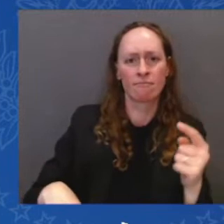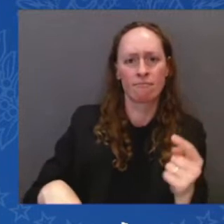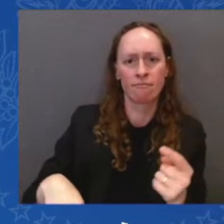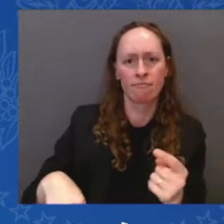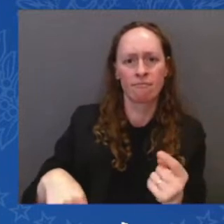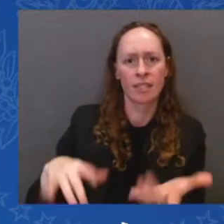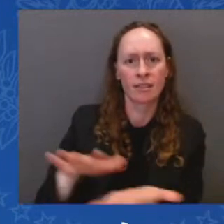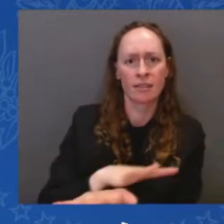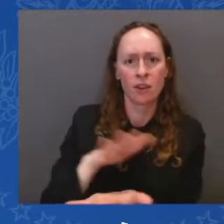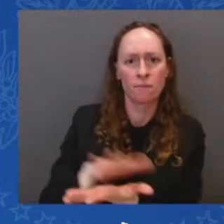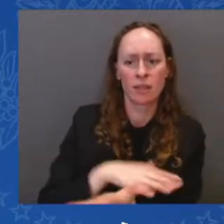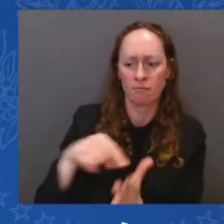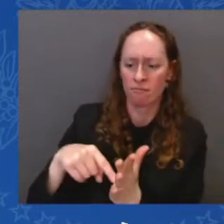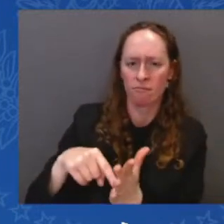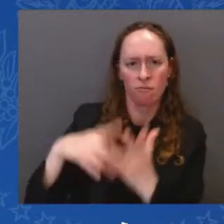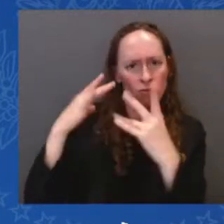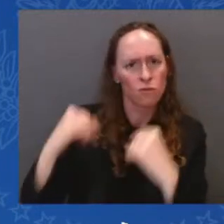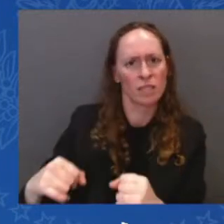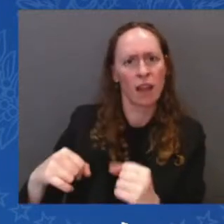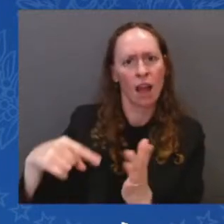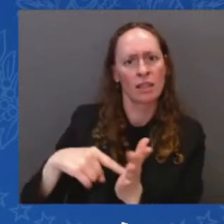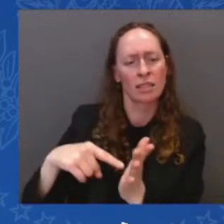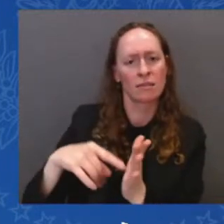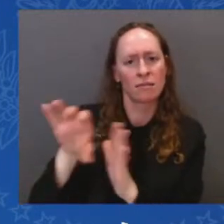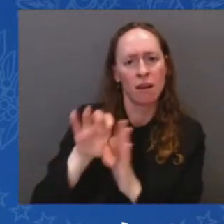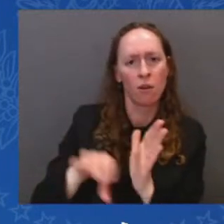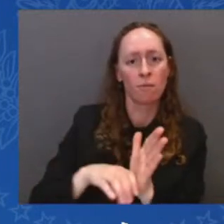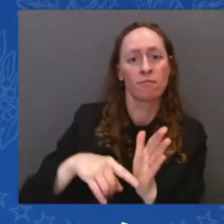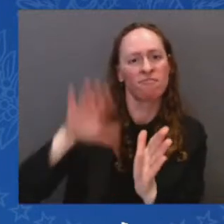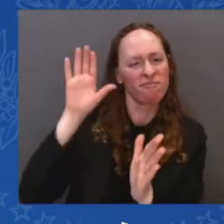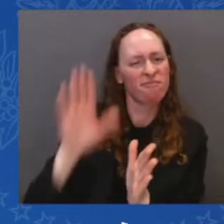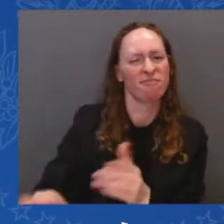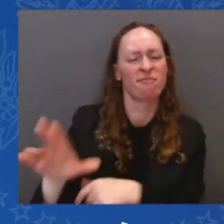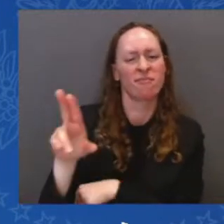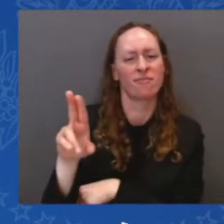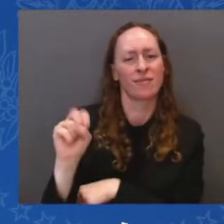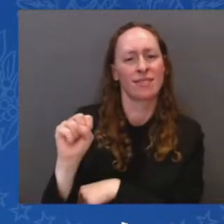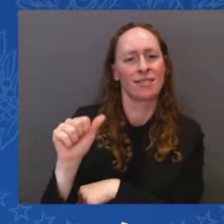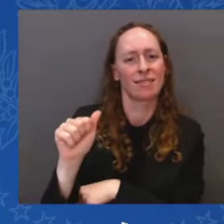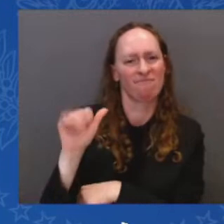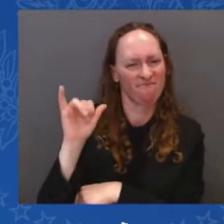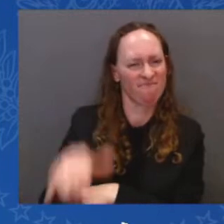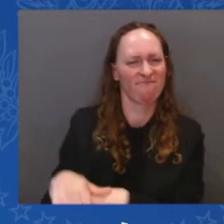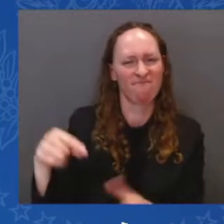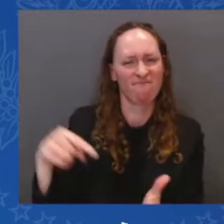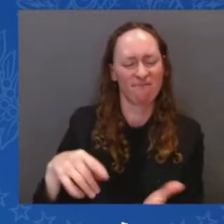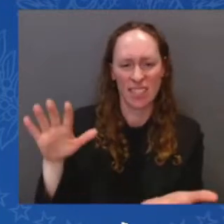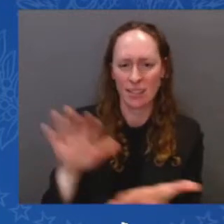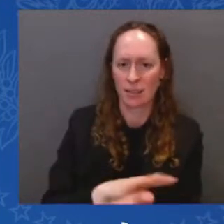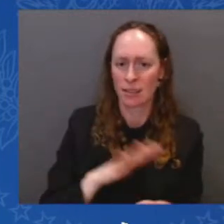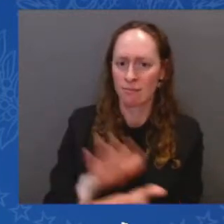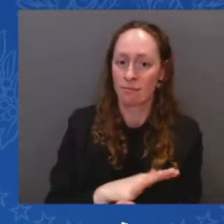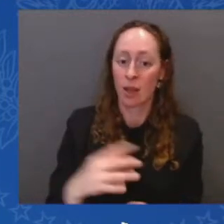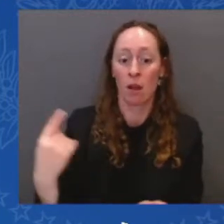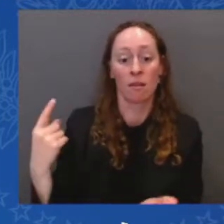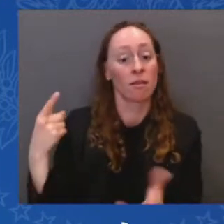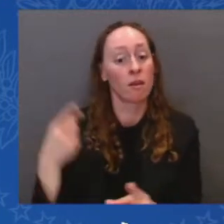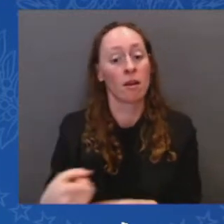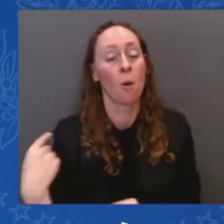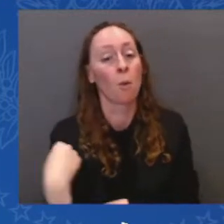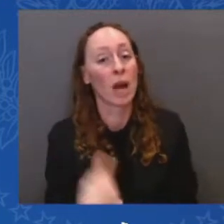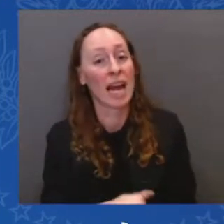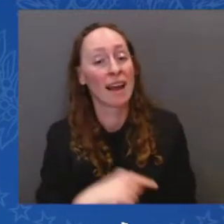of the United States, that we, the people, in order to form a more perfect union,